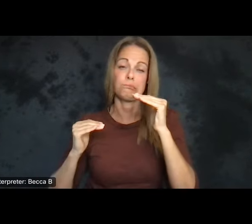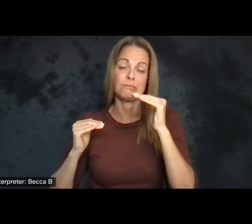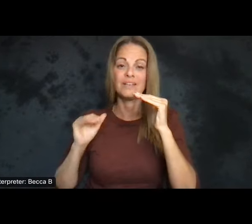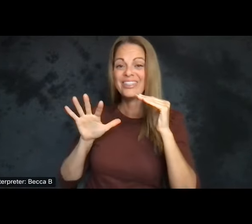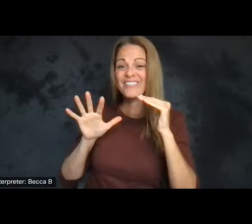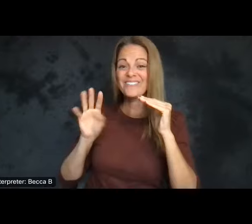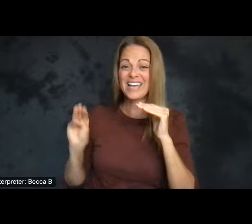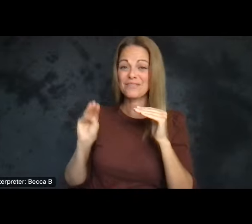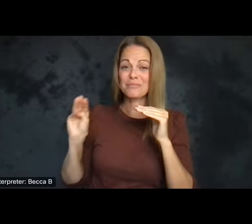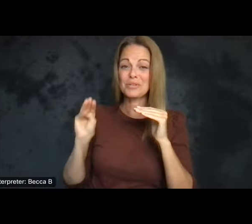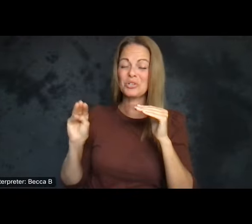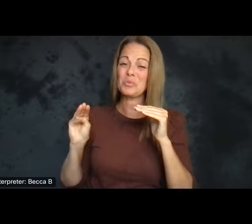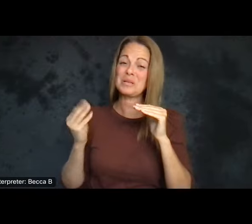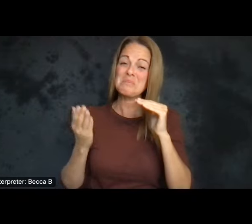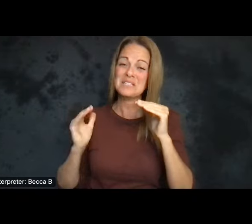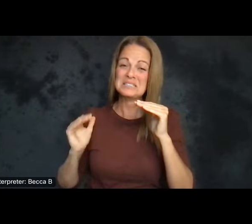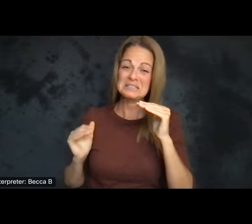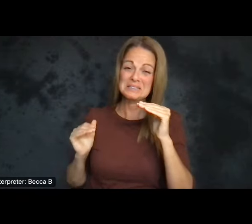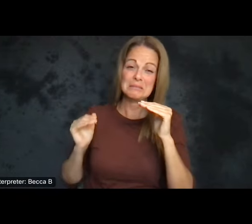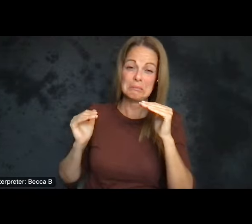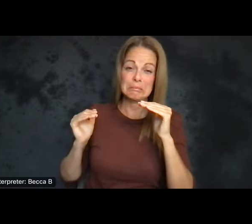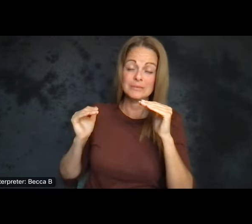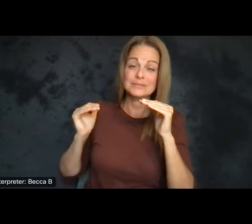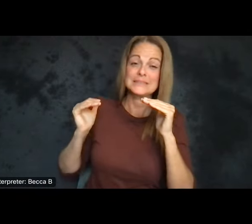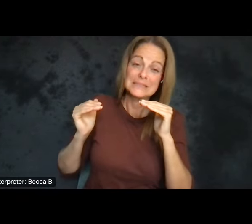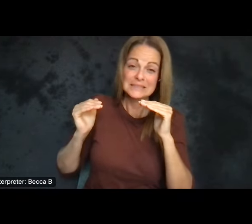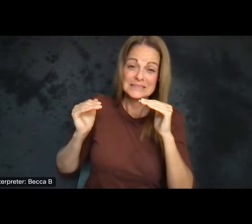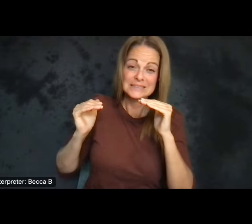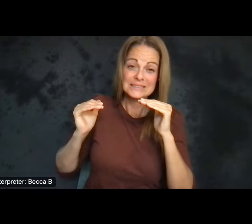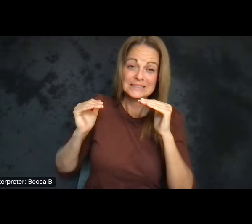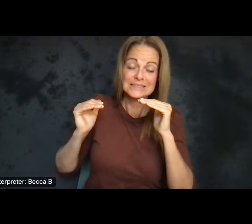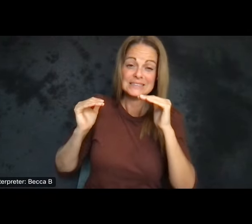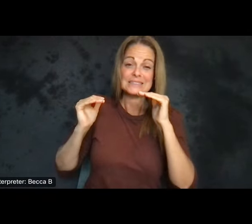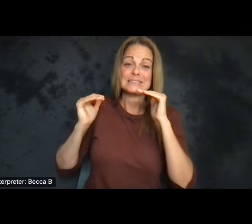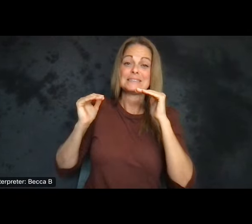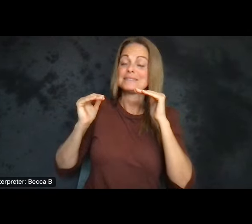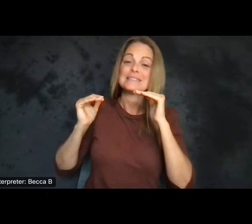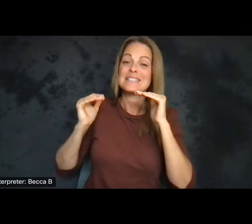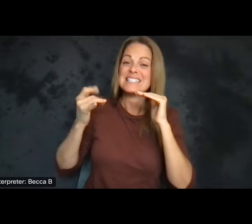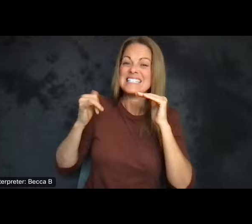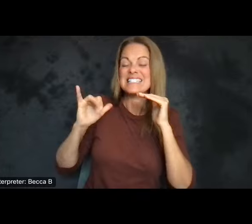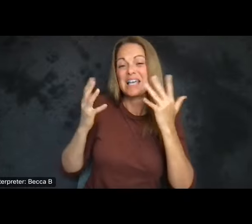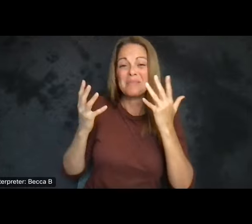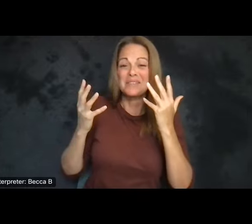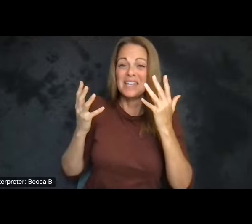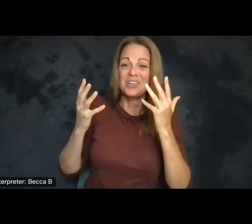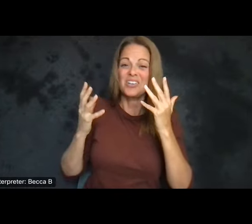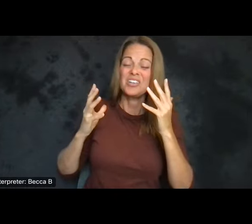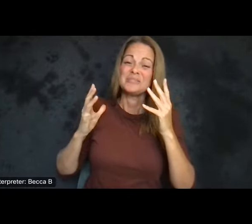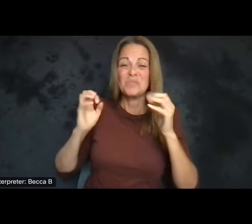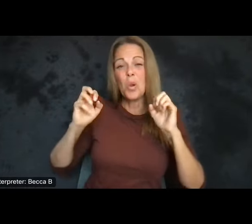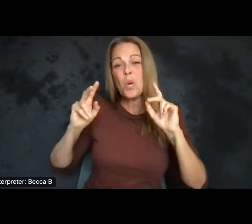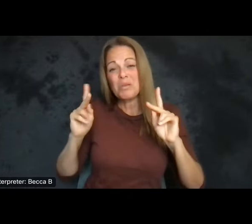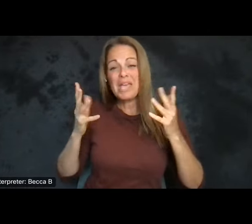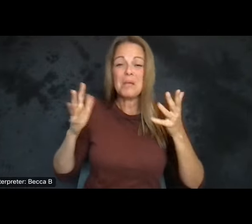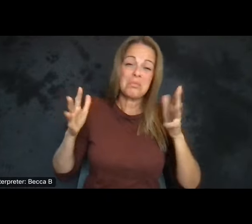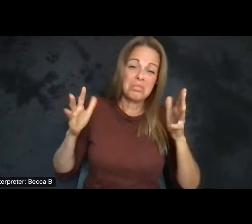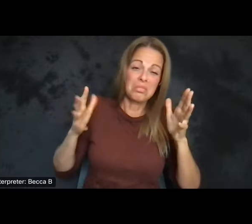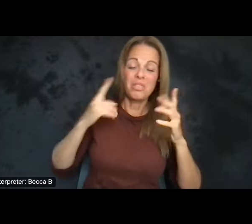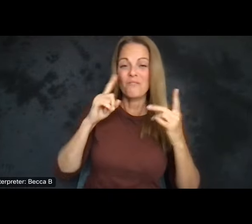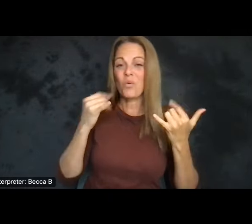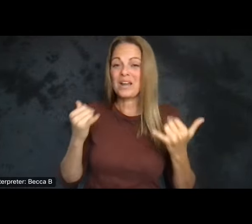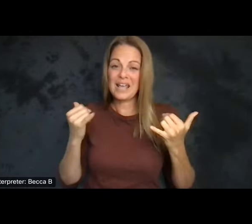would just bring it up, you know, to good shape for what it is, you know, and none of it's grandfathered